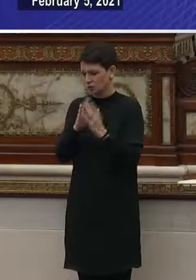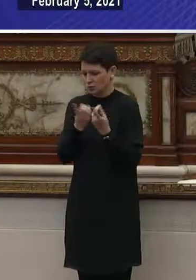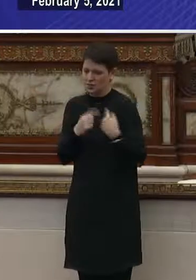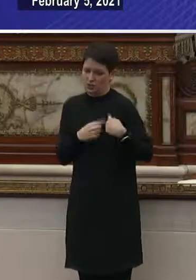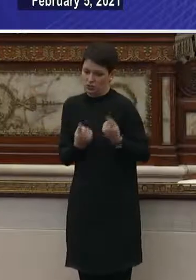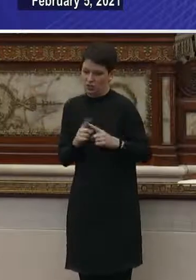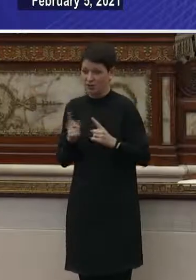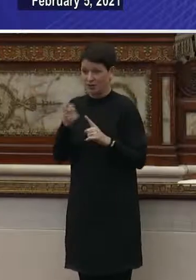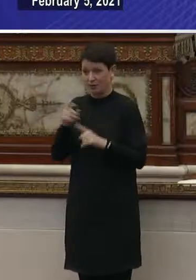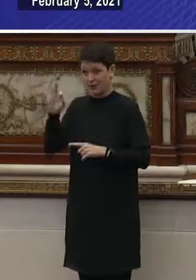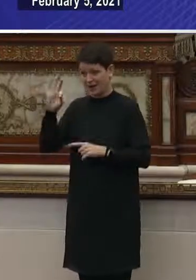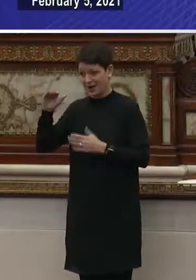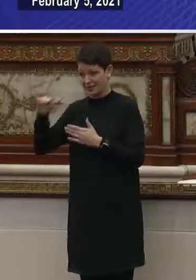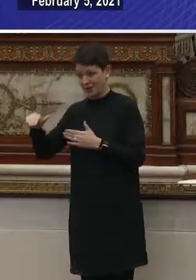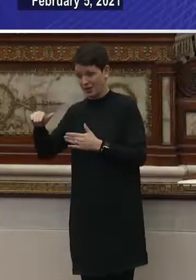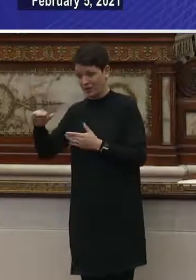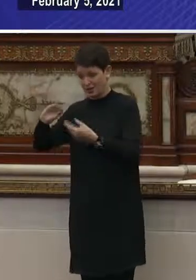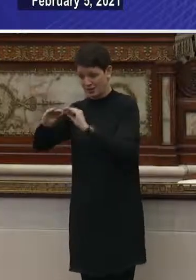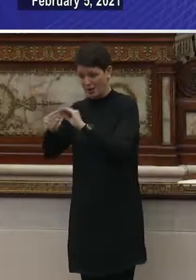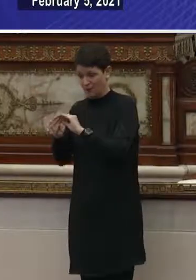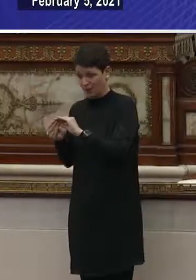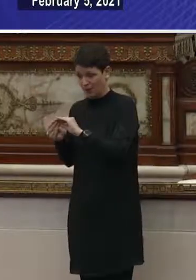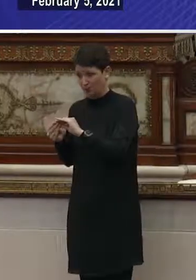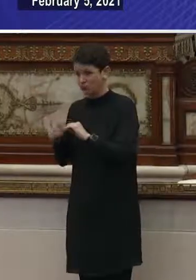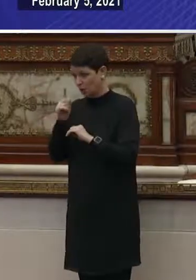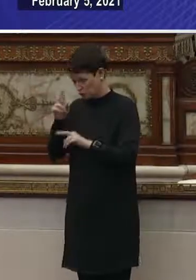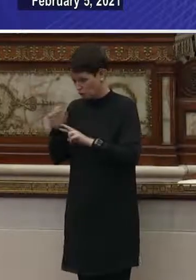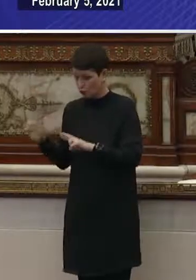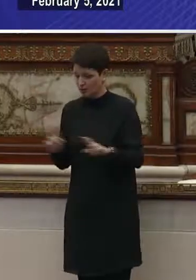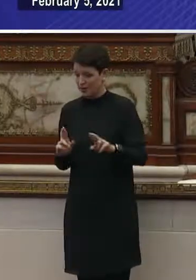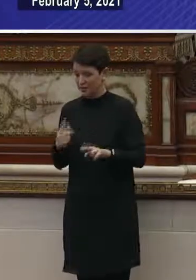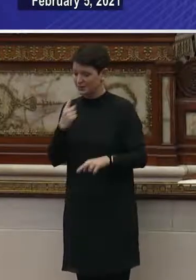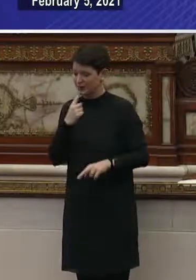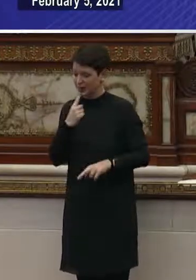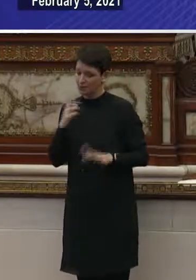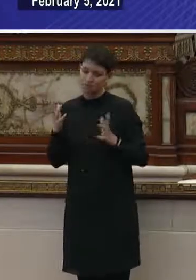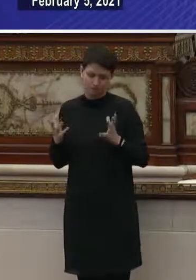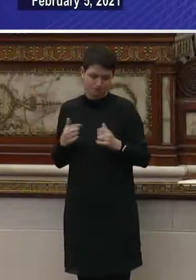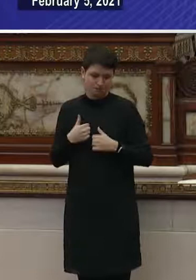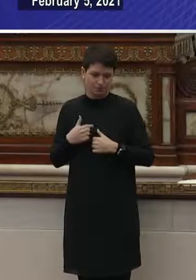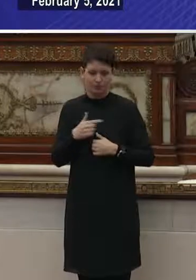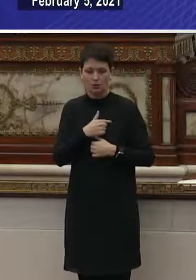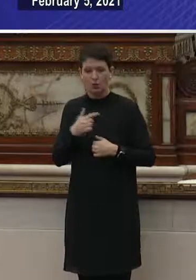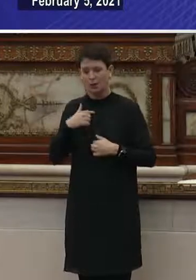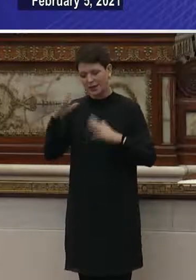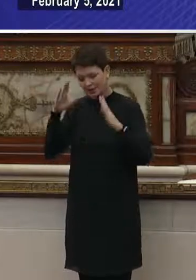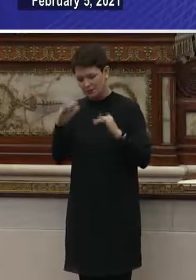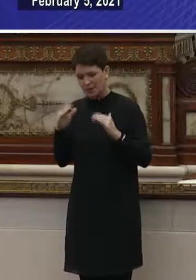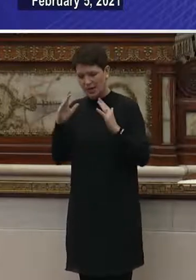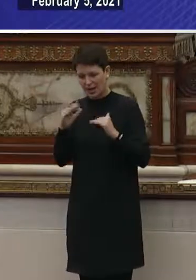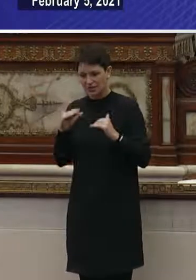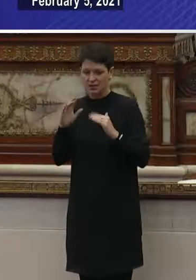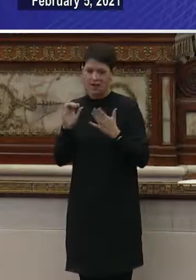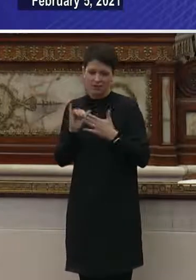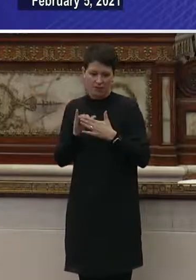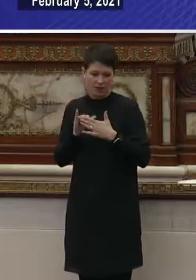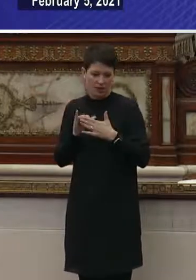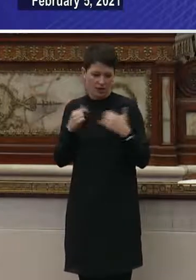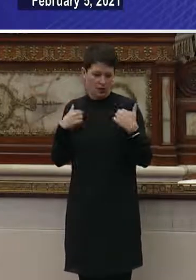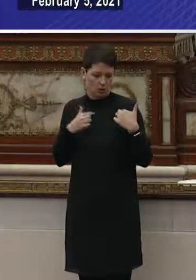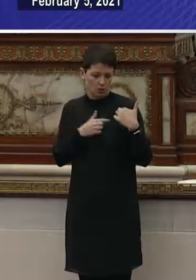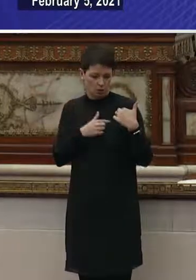but out of that 9,000 number, are you prepared to say, well, we are anticipating that,